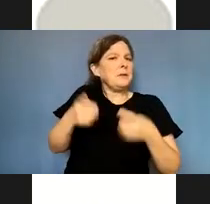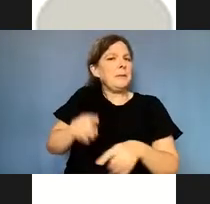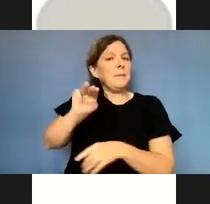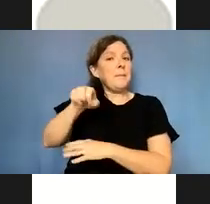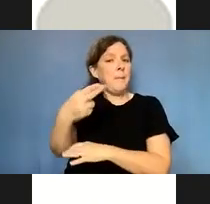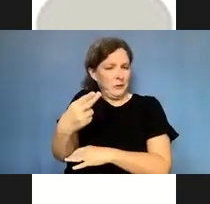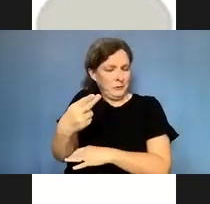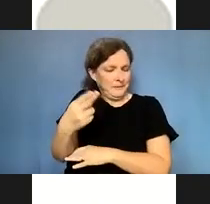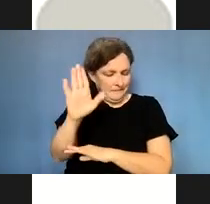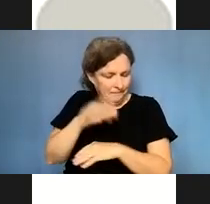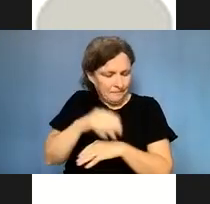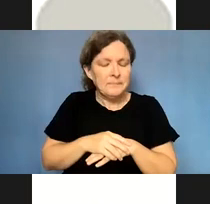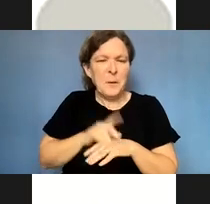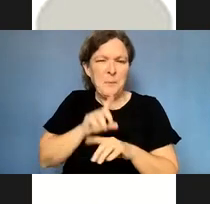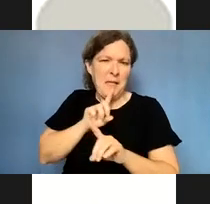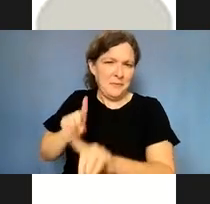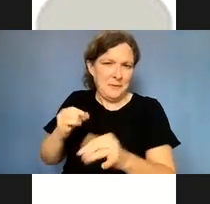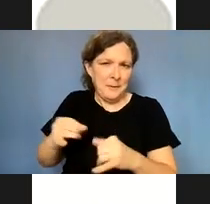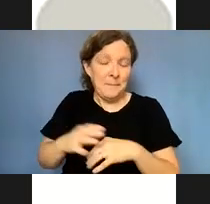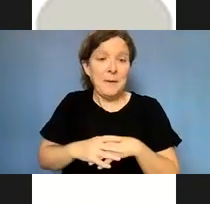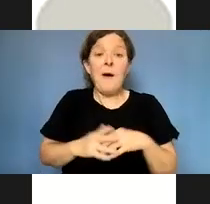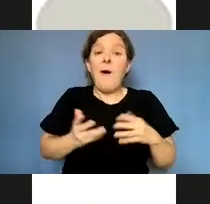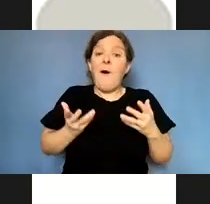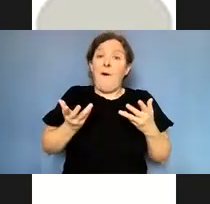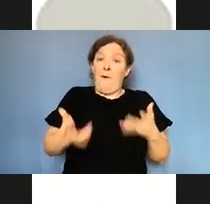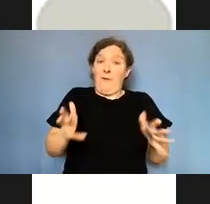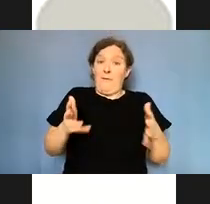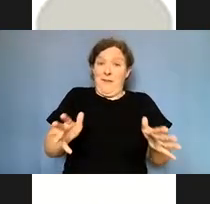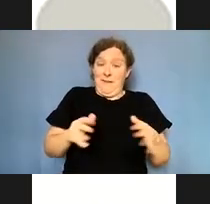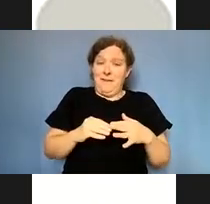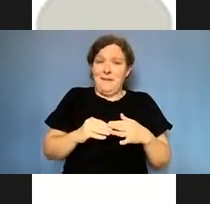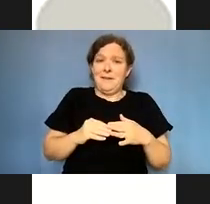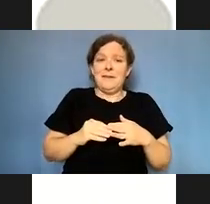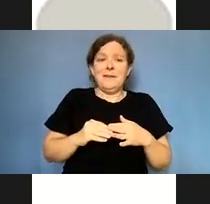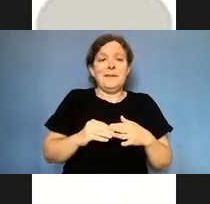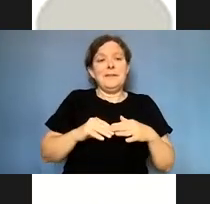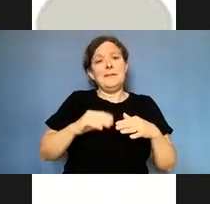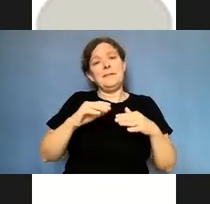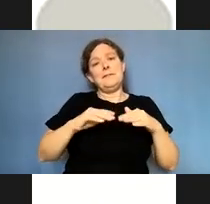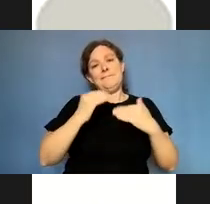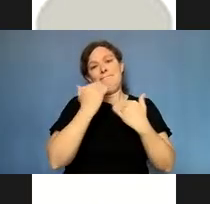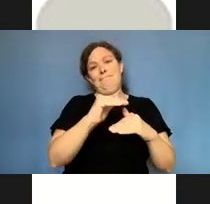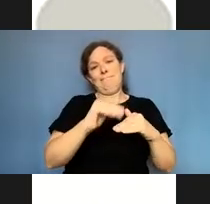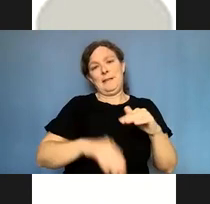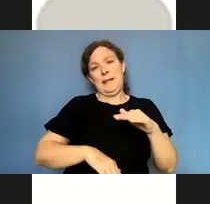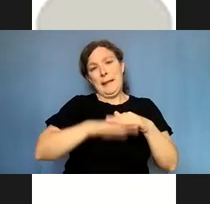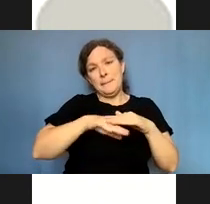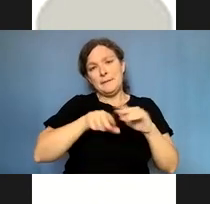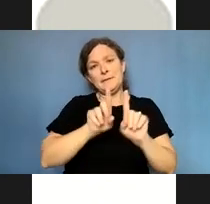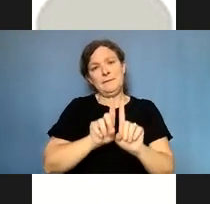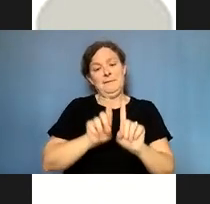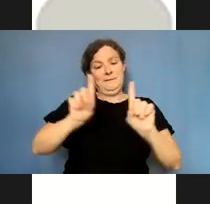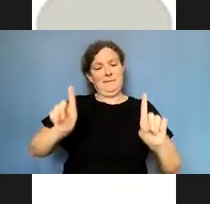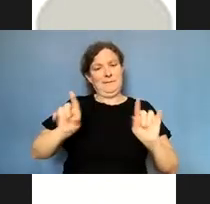So first, already the capacity limits and physical distancing requirements